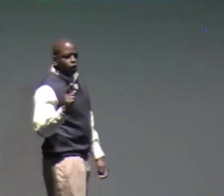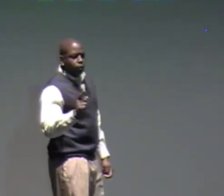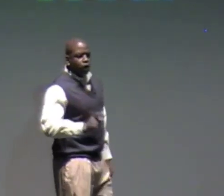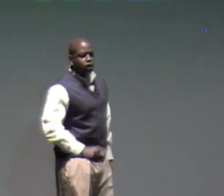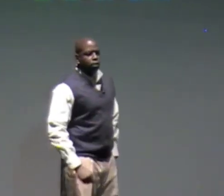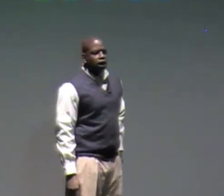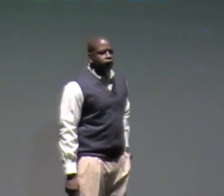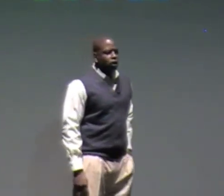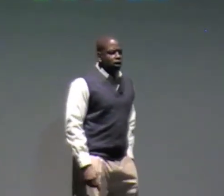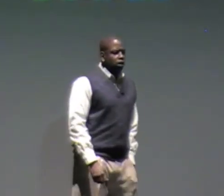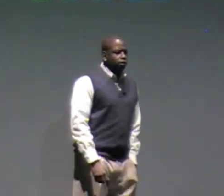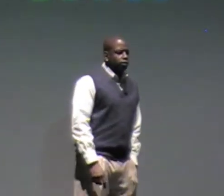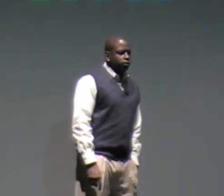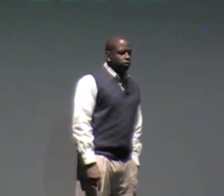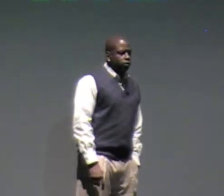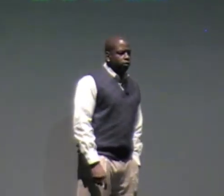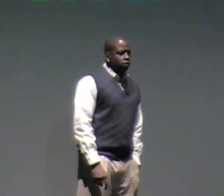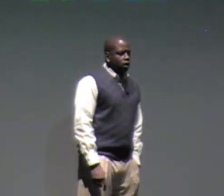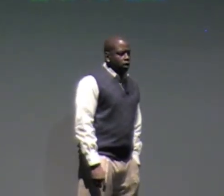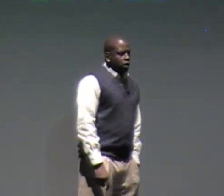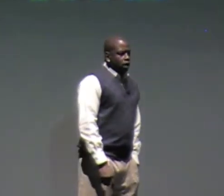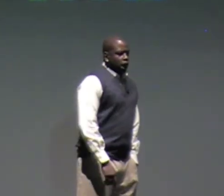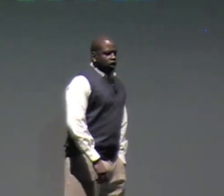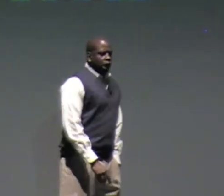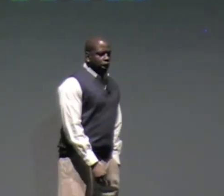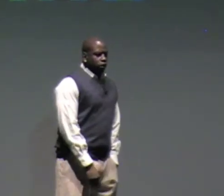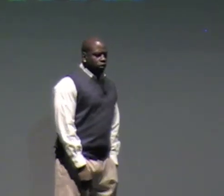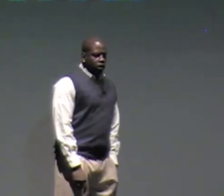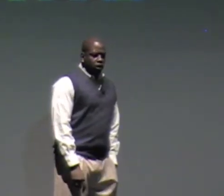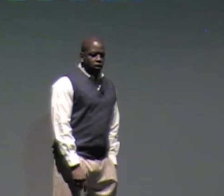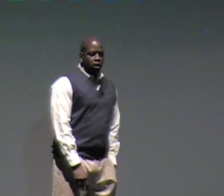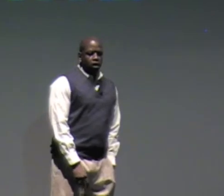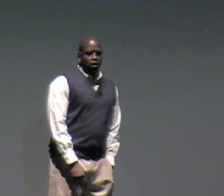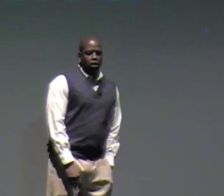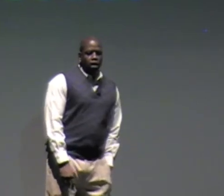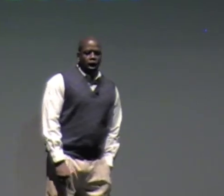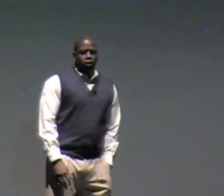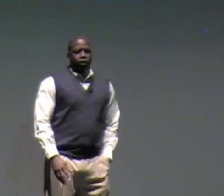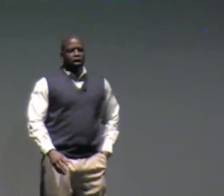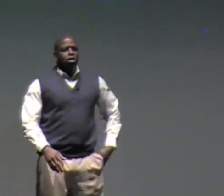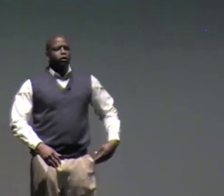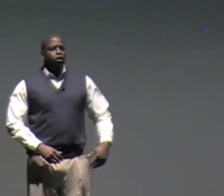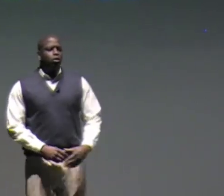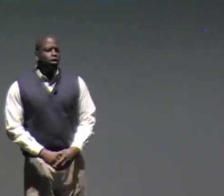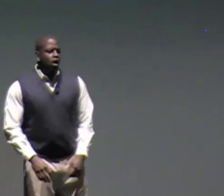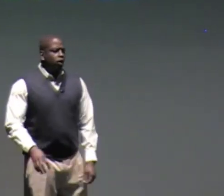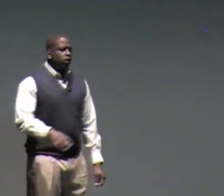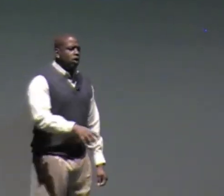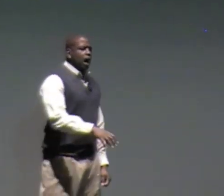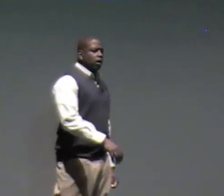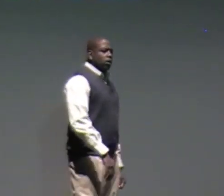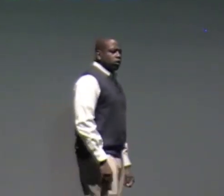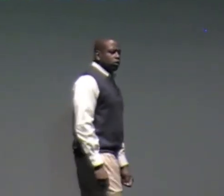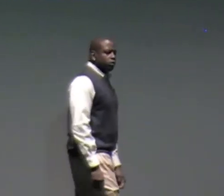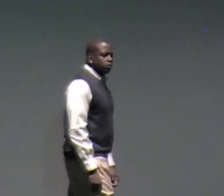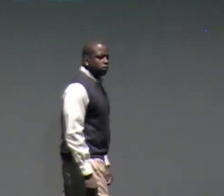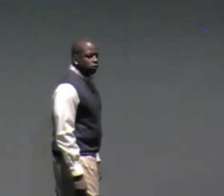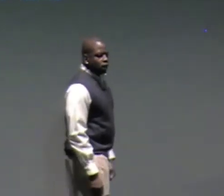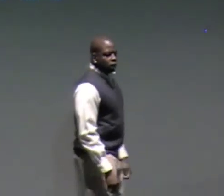finished because one person believed in him. Educators, I believe that each of you are the